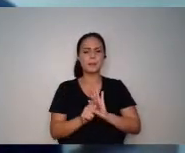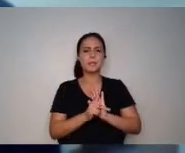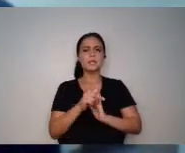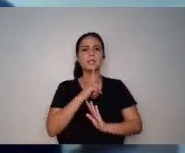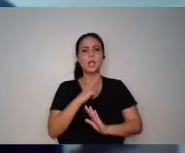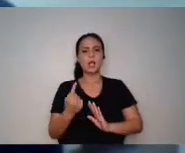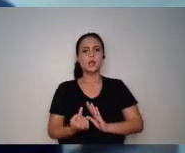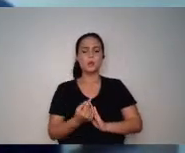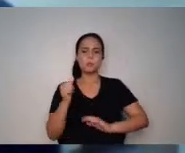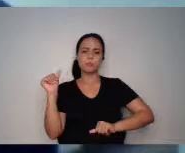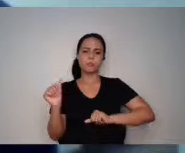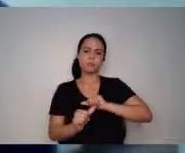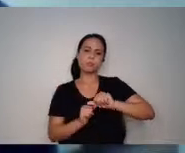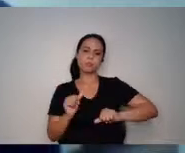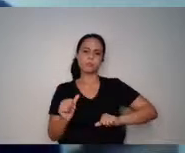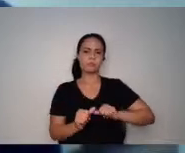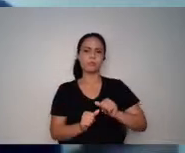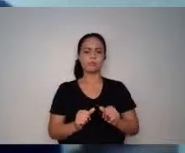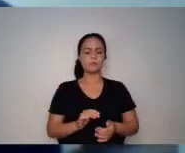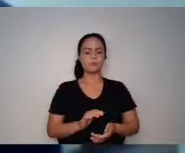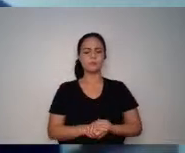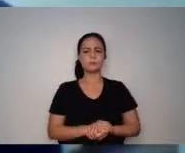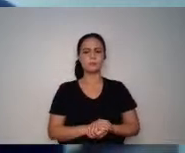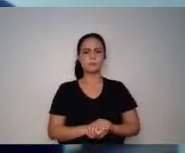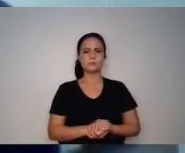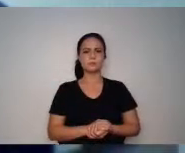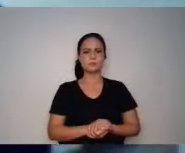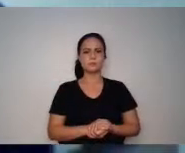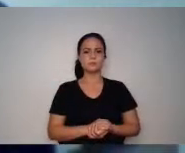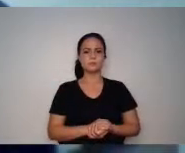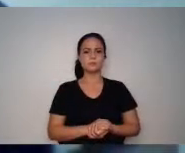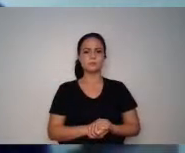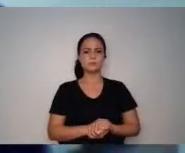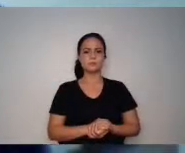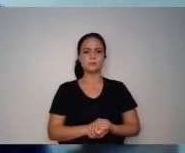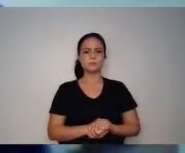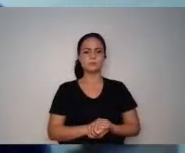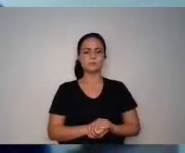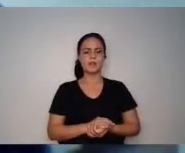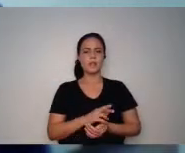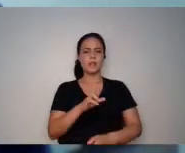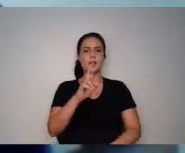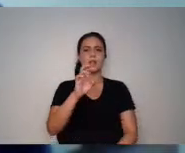which is just like Dr. Teresa said,